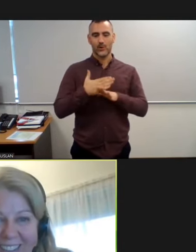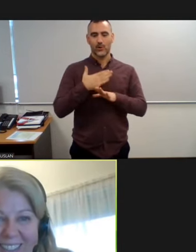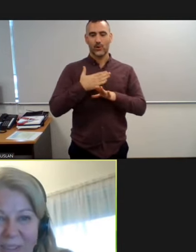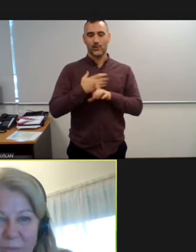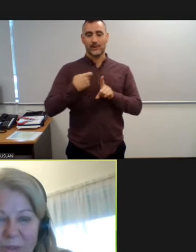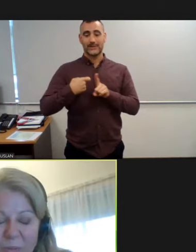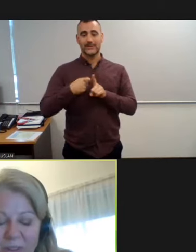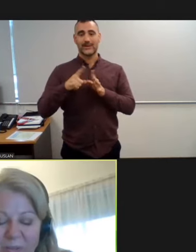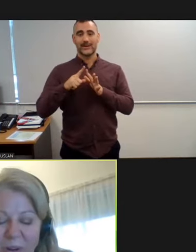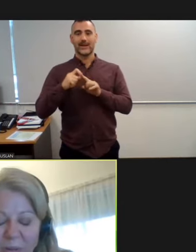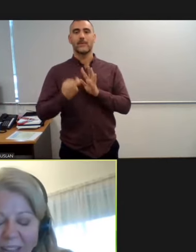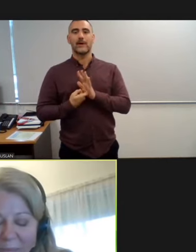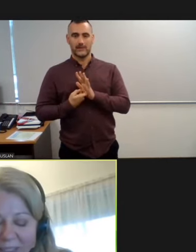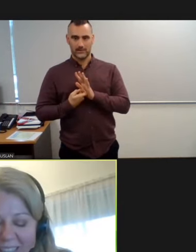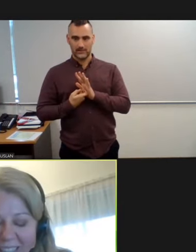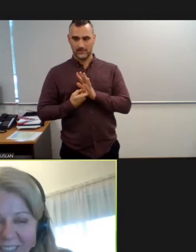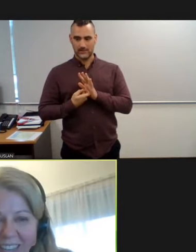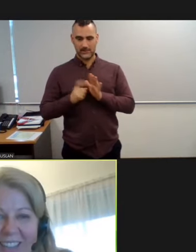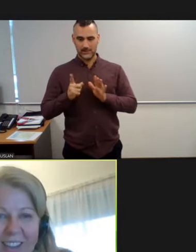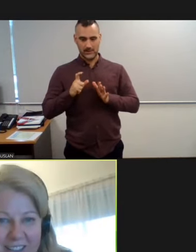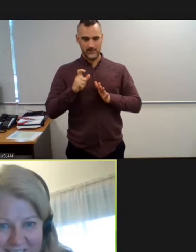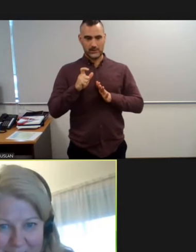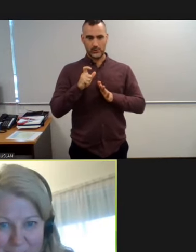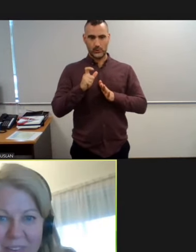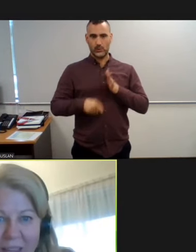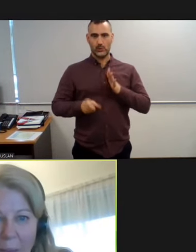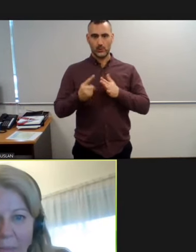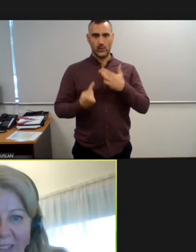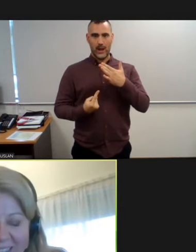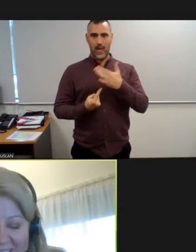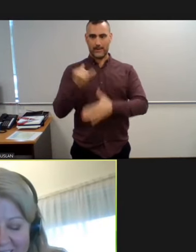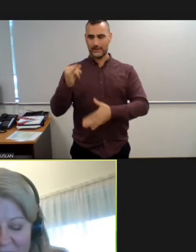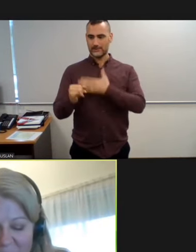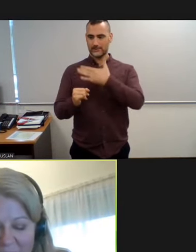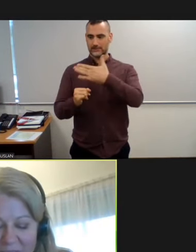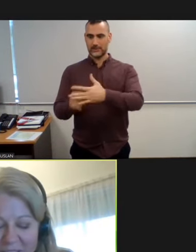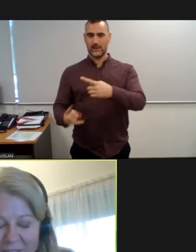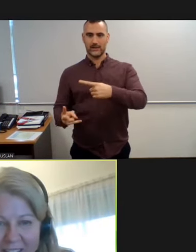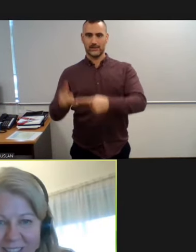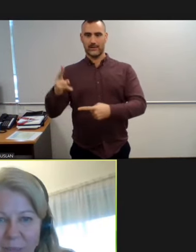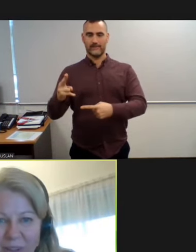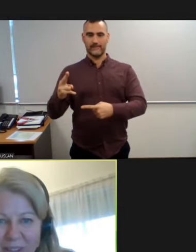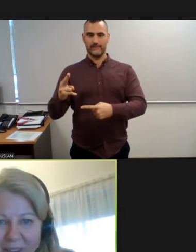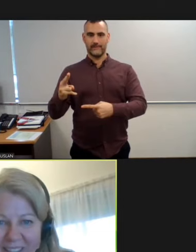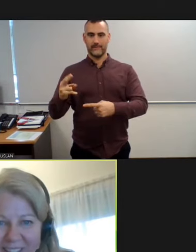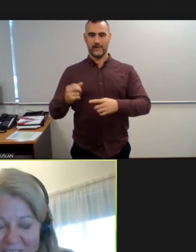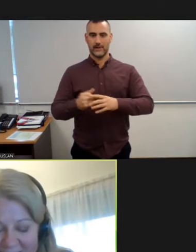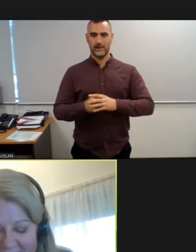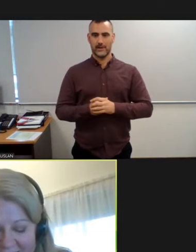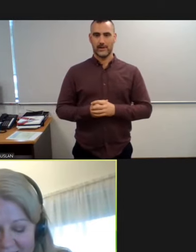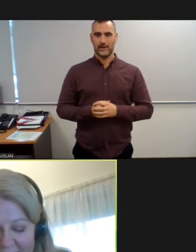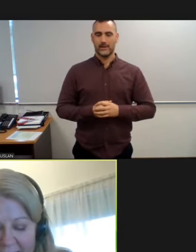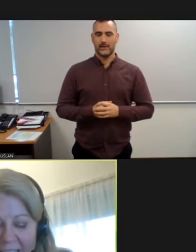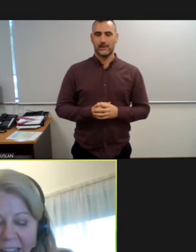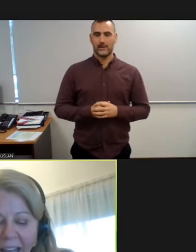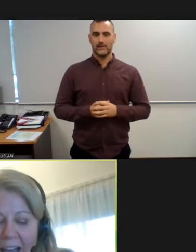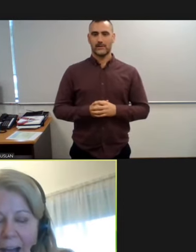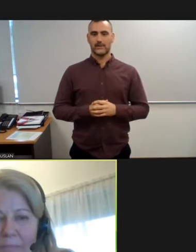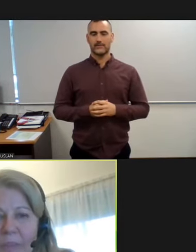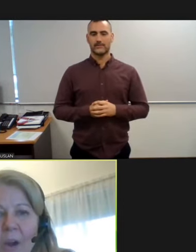afford housing and what will happen at the end of that. And I think Ben and you, Emma, have spoken about that earlier